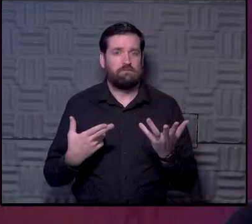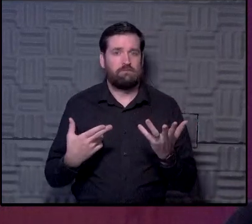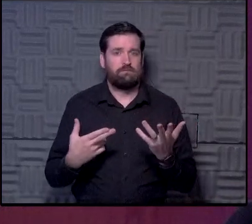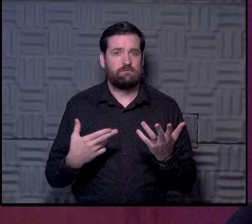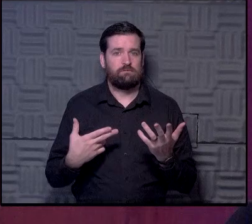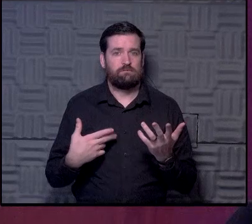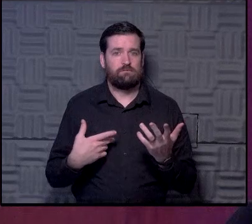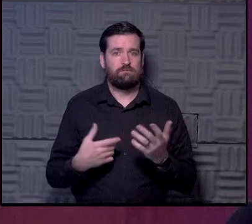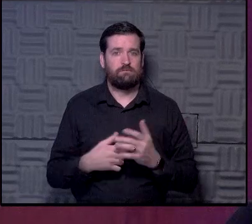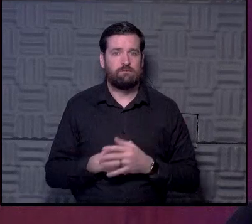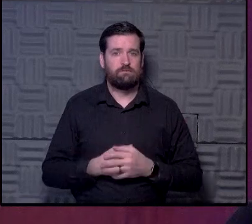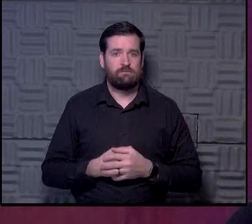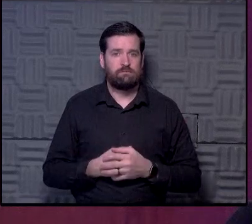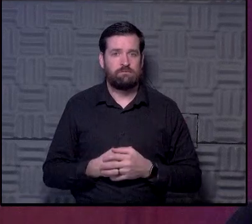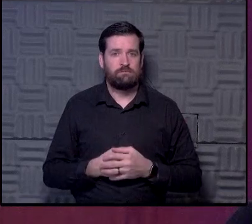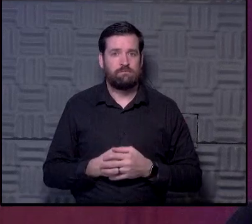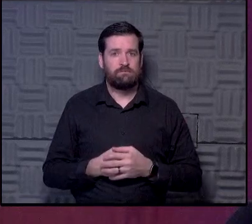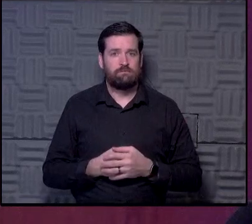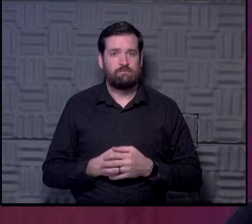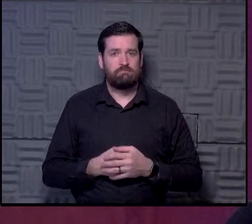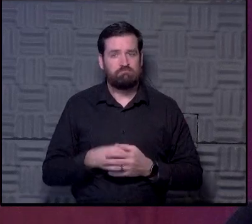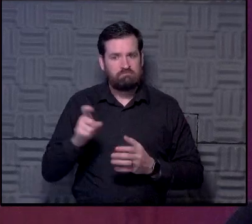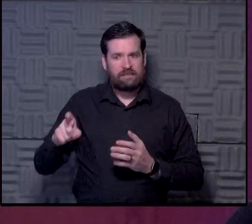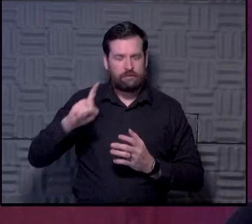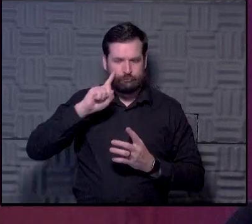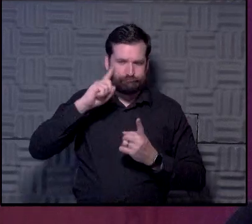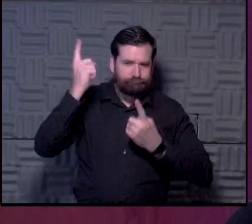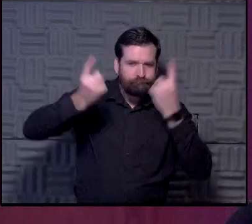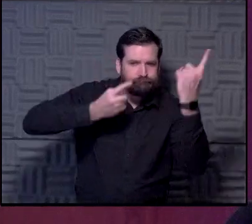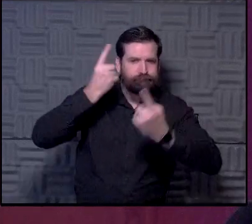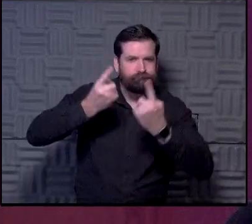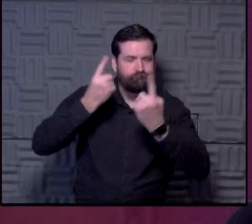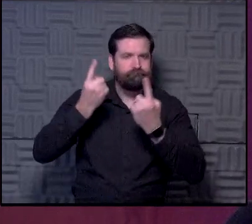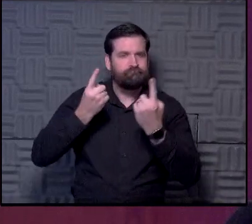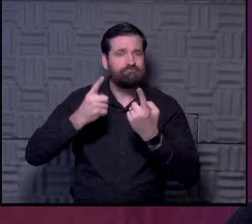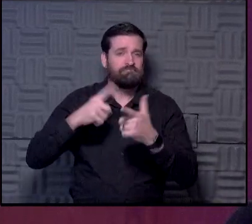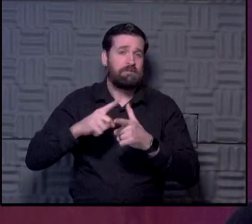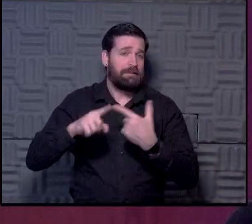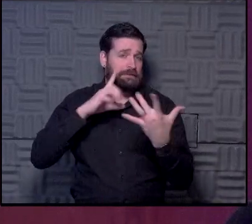and then they need to weigh these factors and decide.